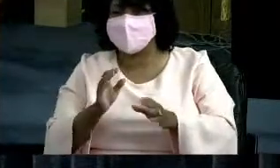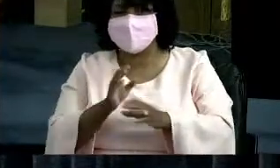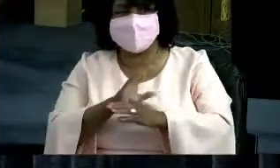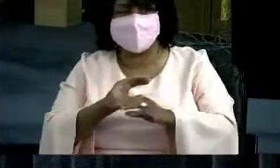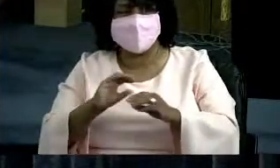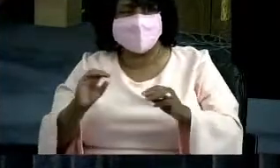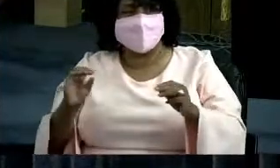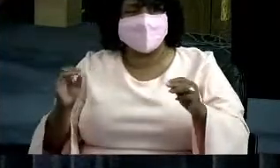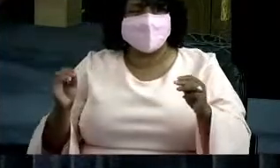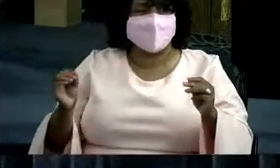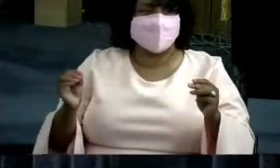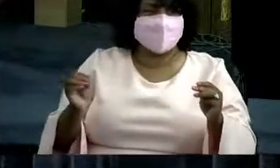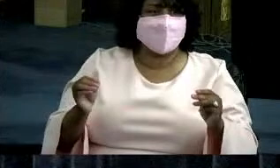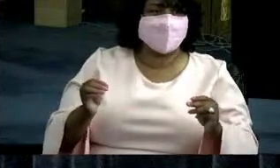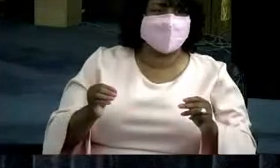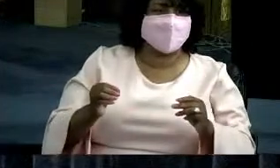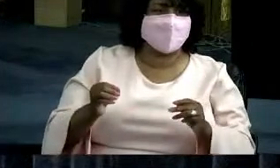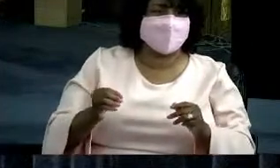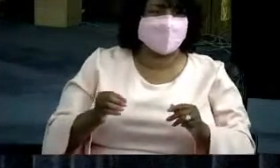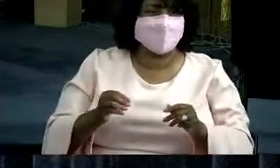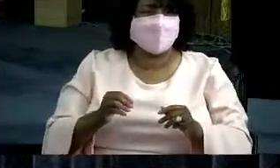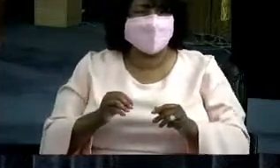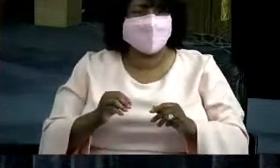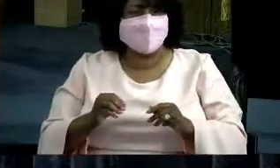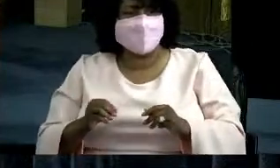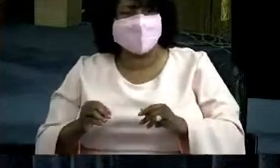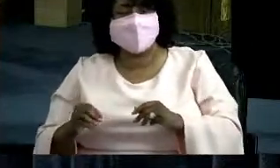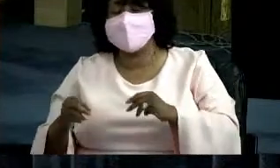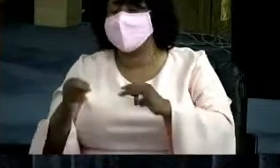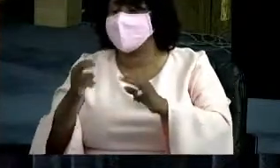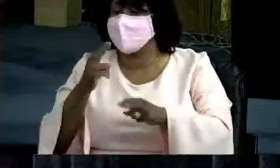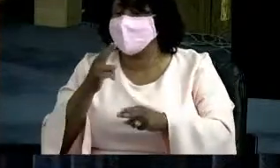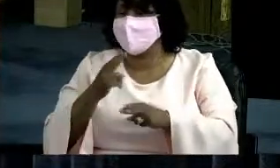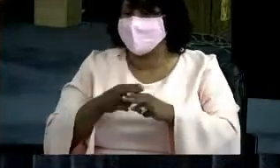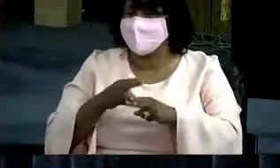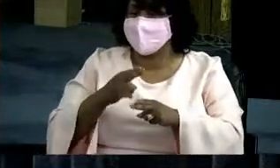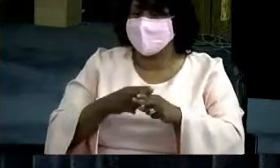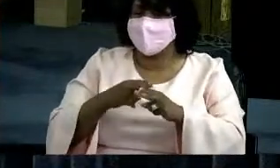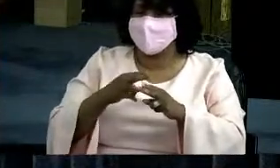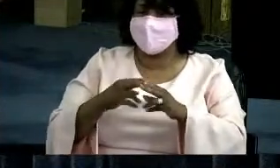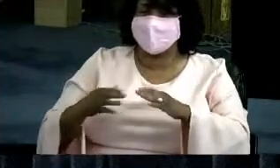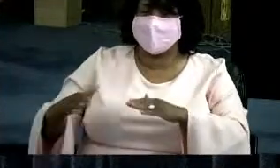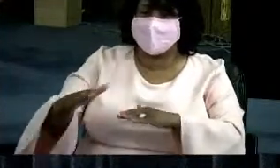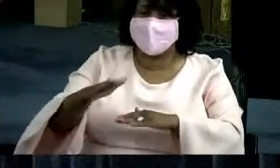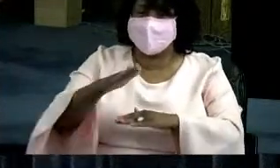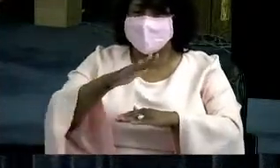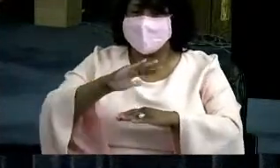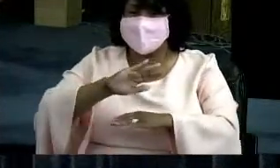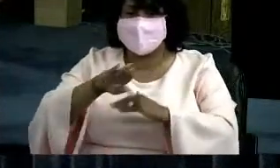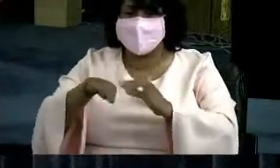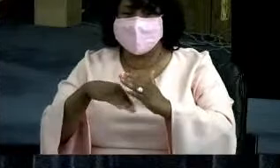Whoa, your name is above all names.